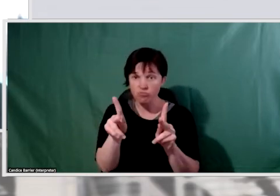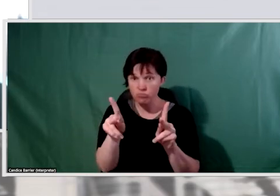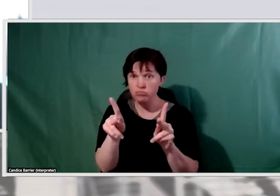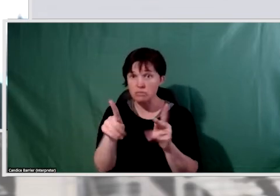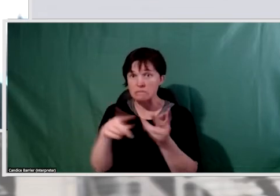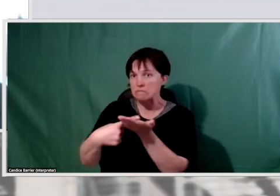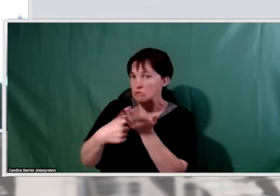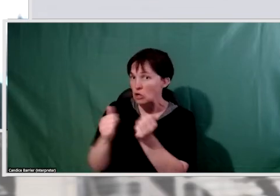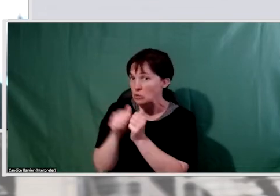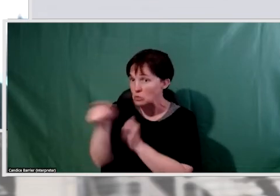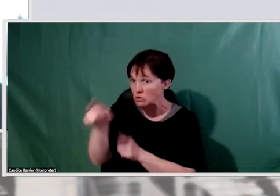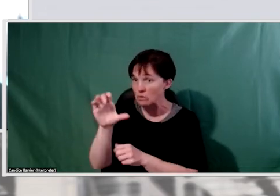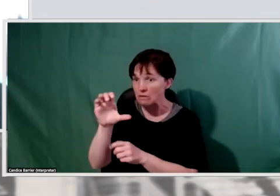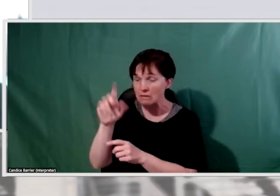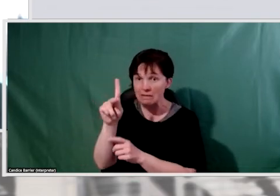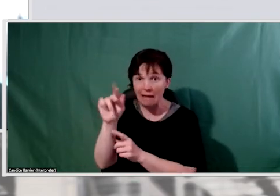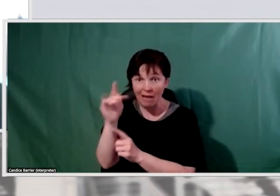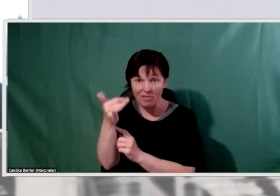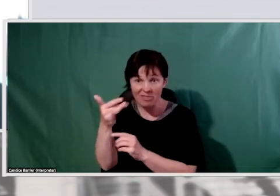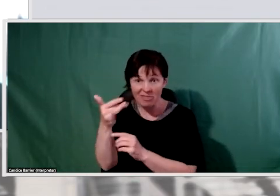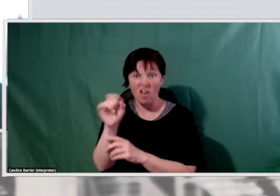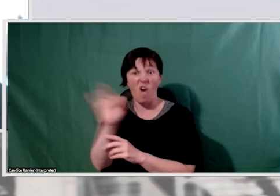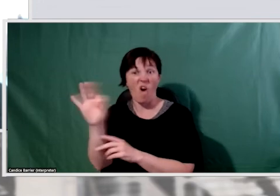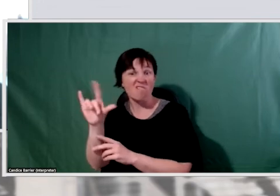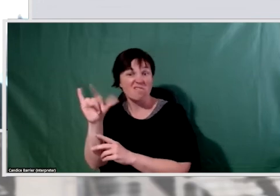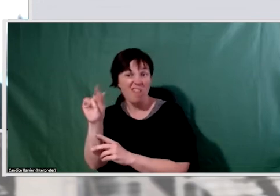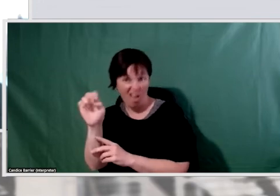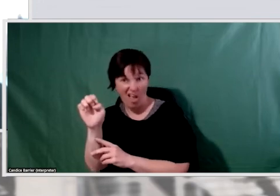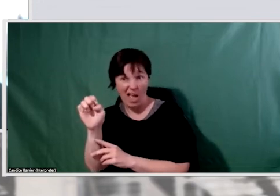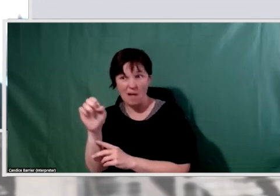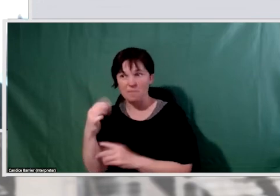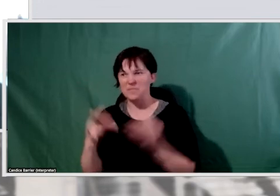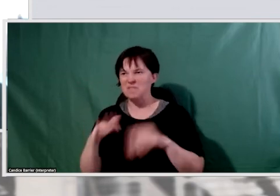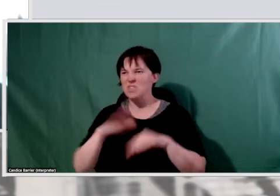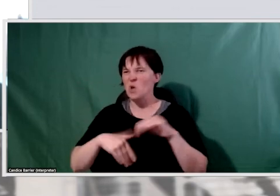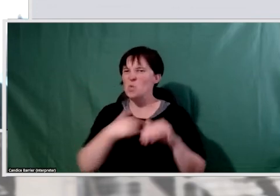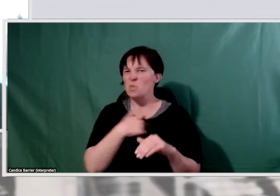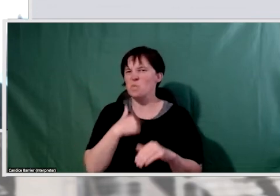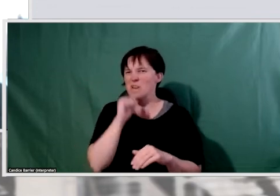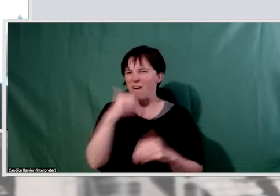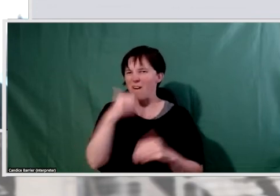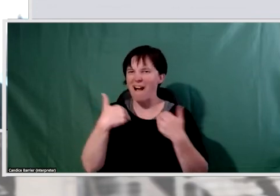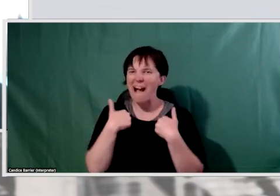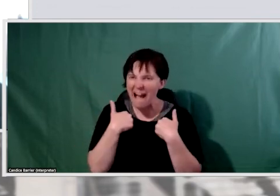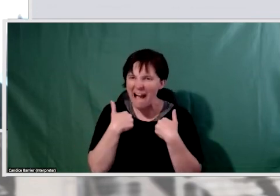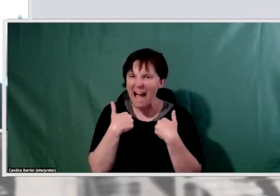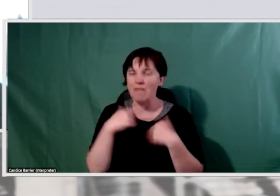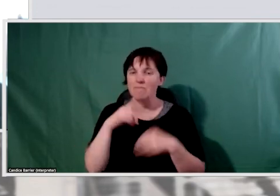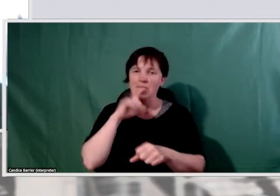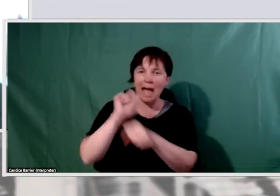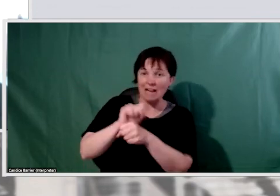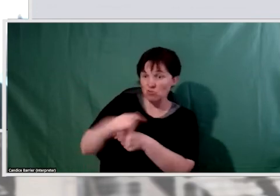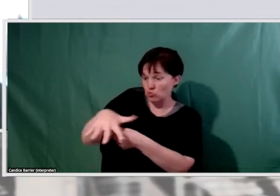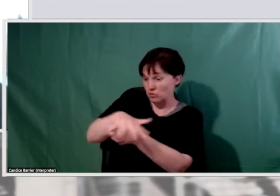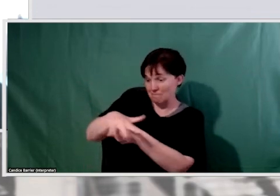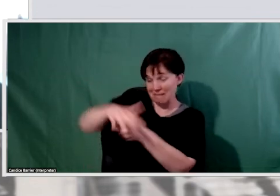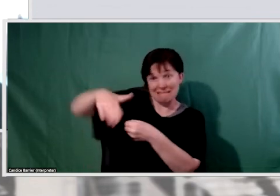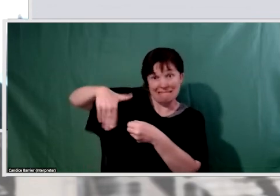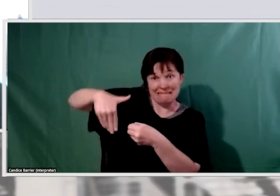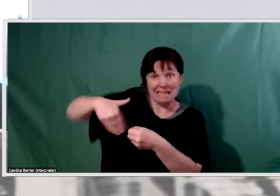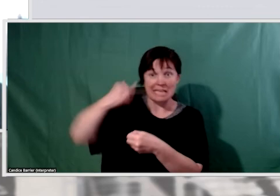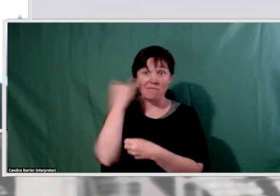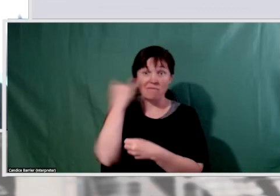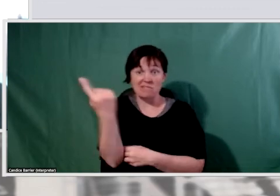maybe even about even though we don't have like the capital physical space yet, if there's something we can do